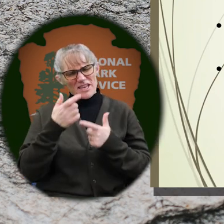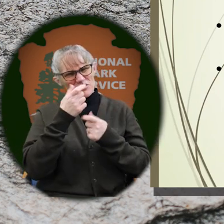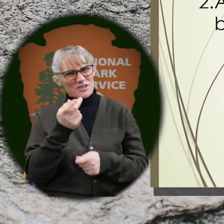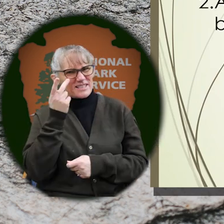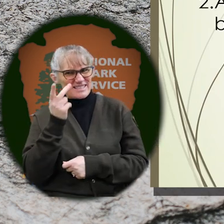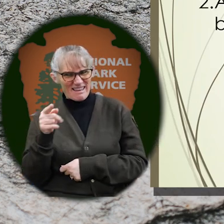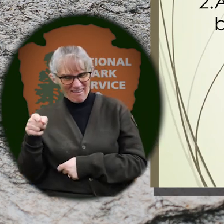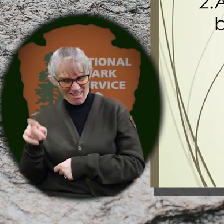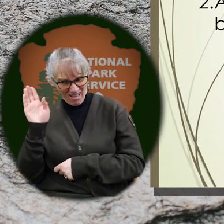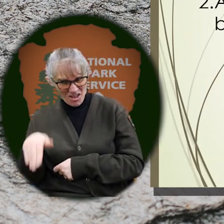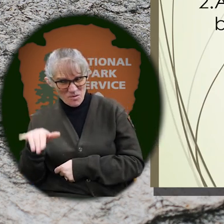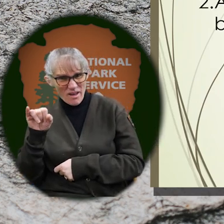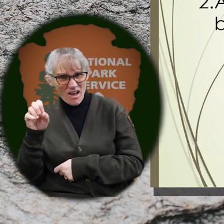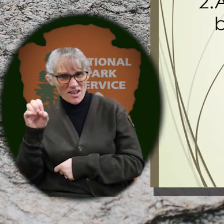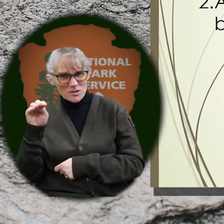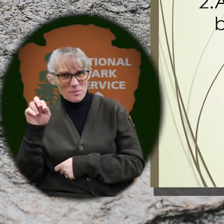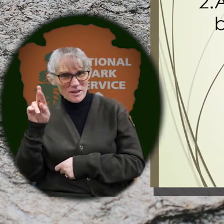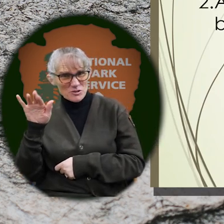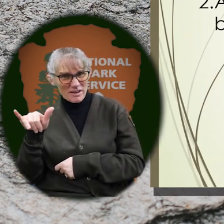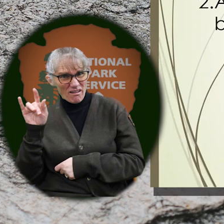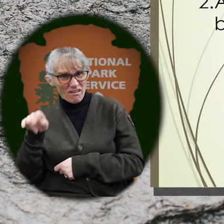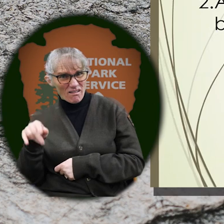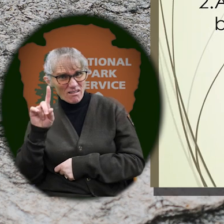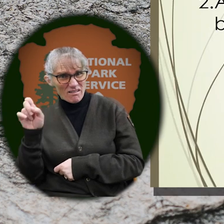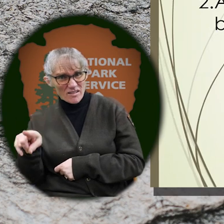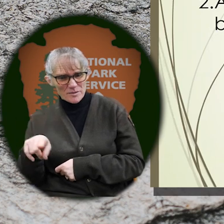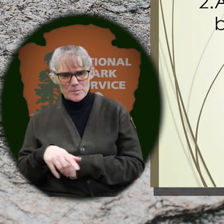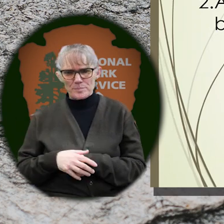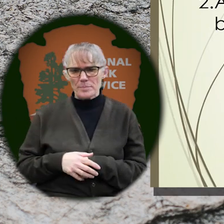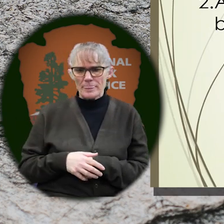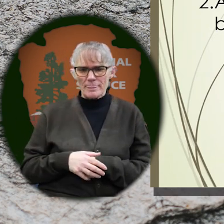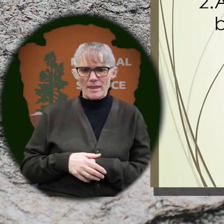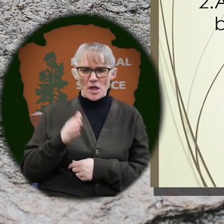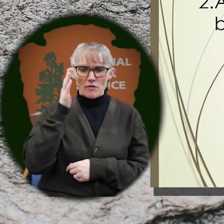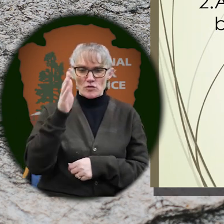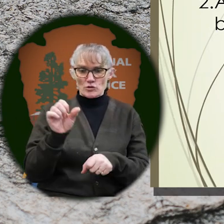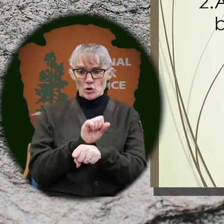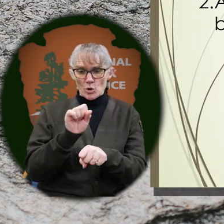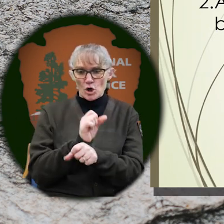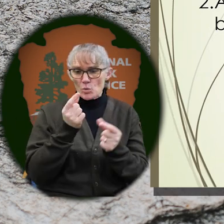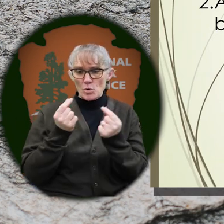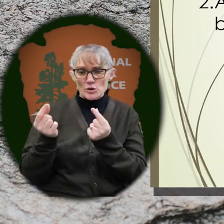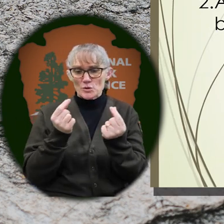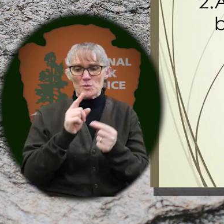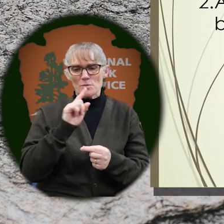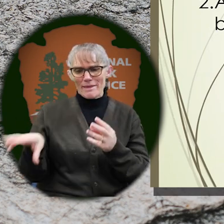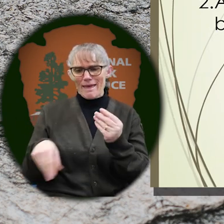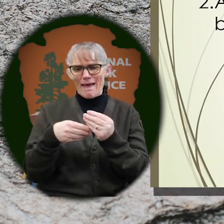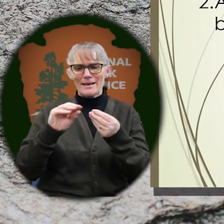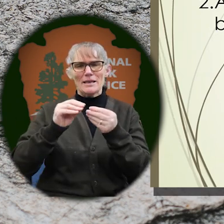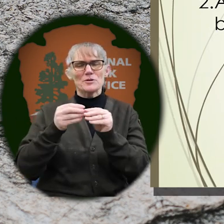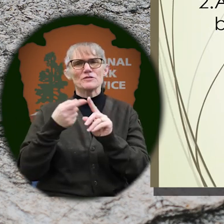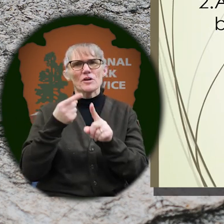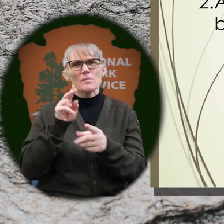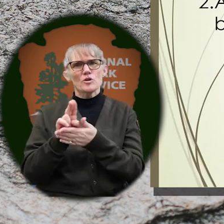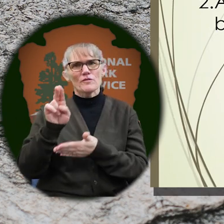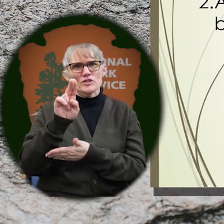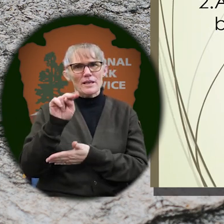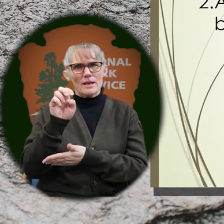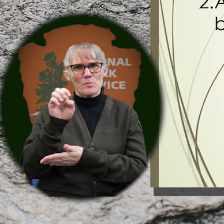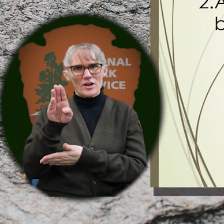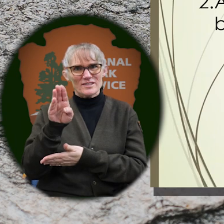isometry. And for future work, all we really need to do is add data from the University of